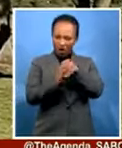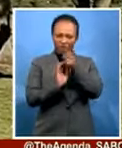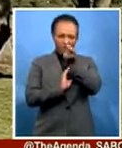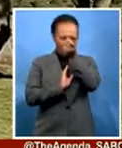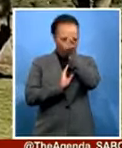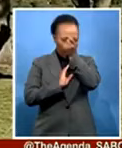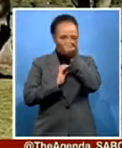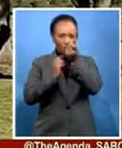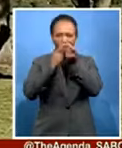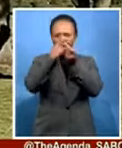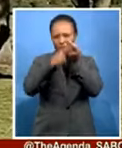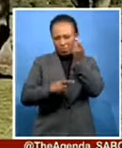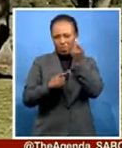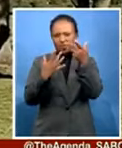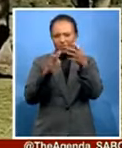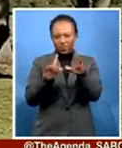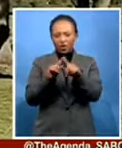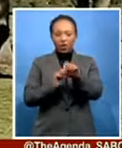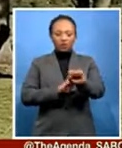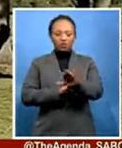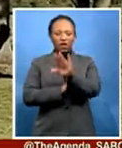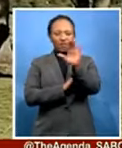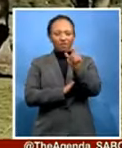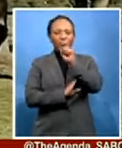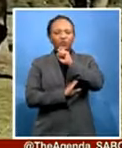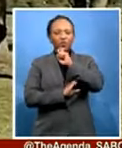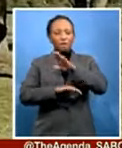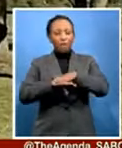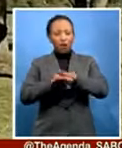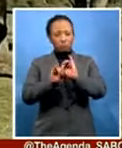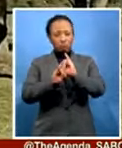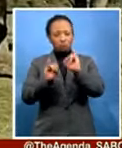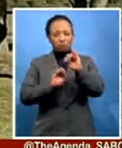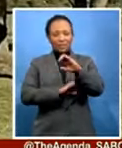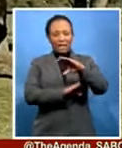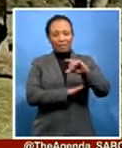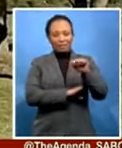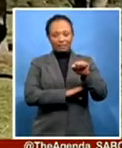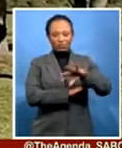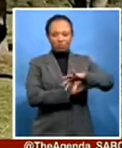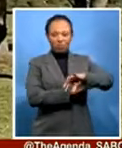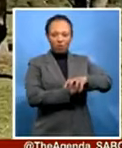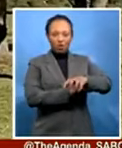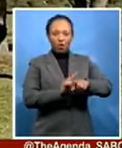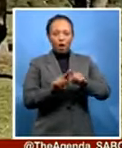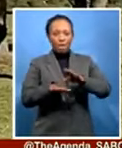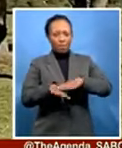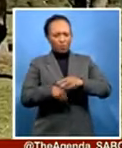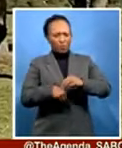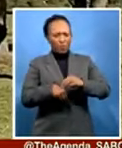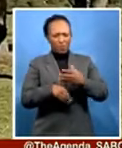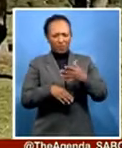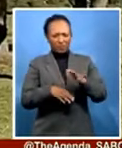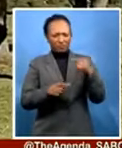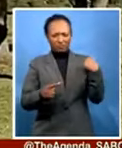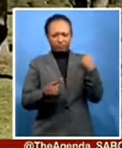in huge demand, especially in the Eastern Cape. But the big problem with rhino poaching that for a long time it's been very reactive and not proactive. If a